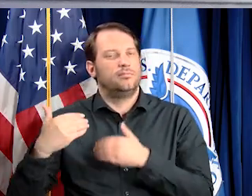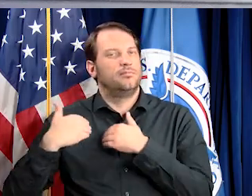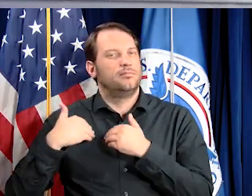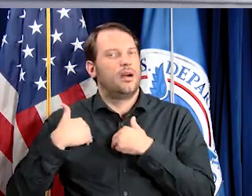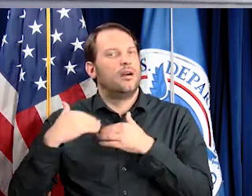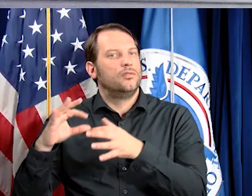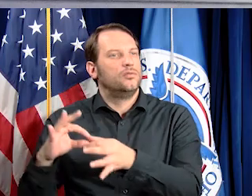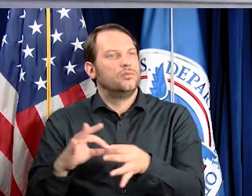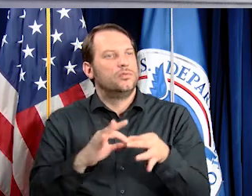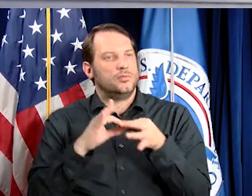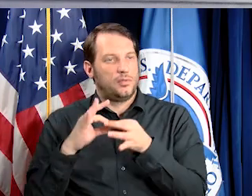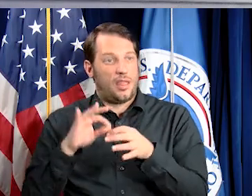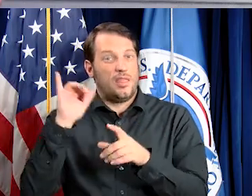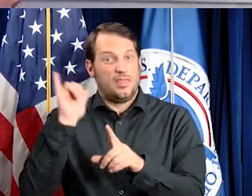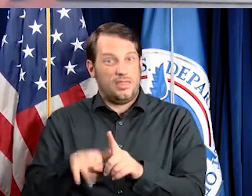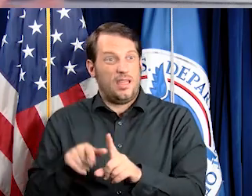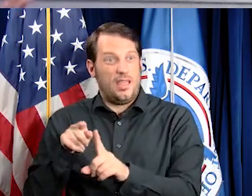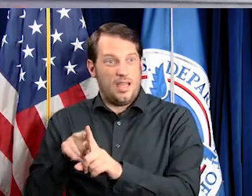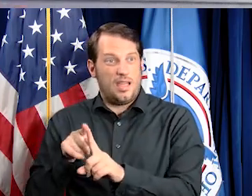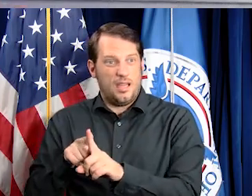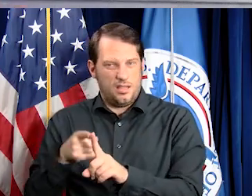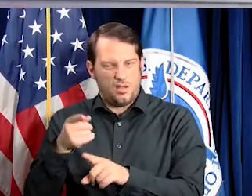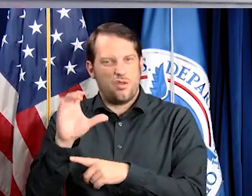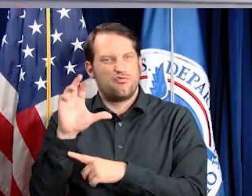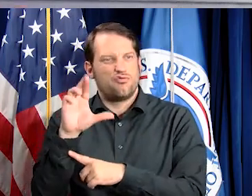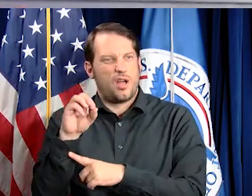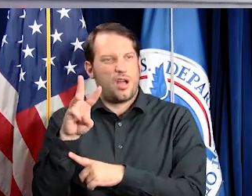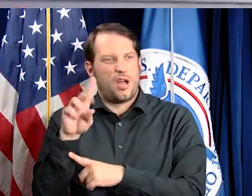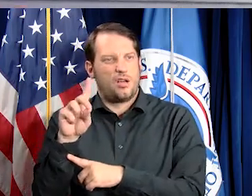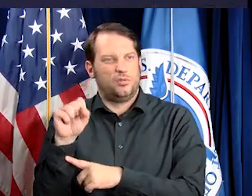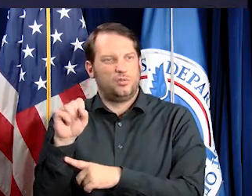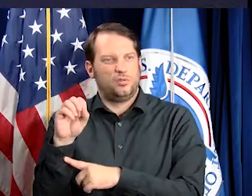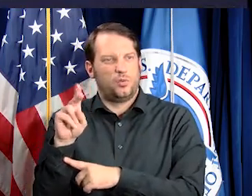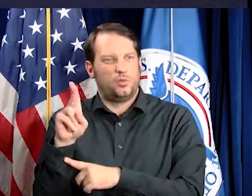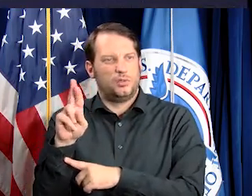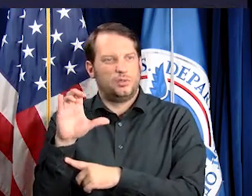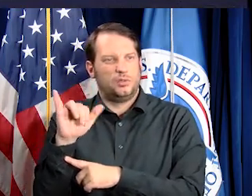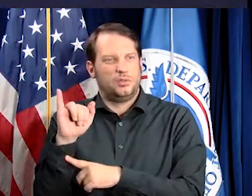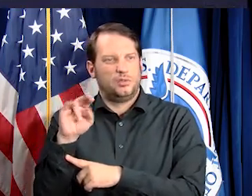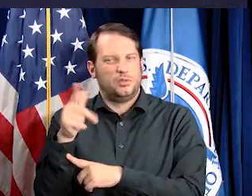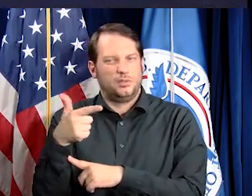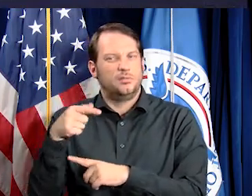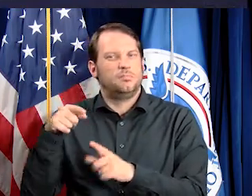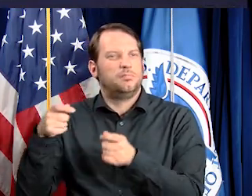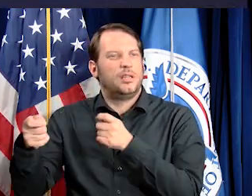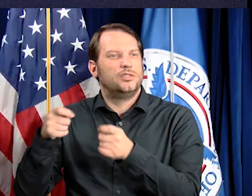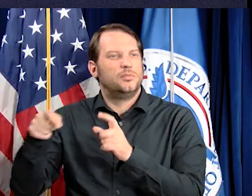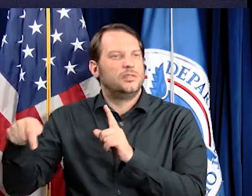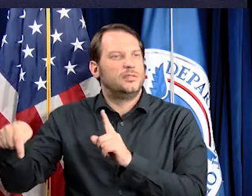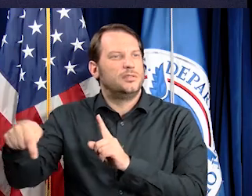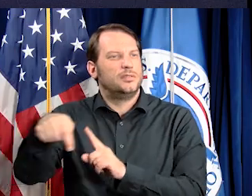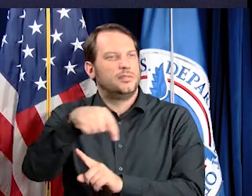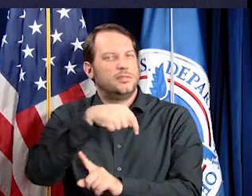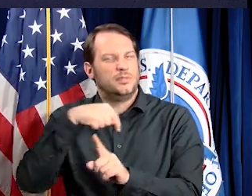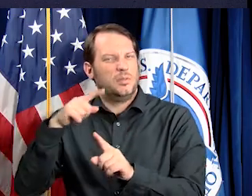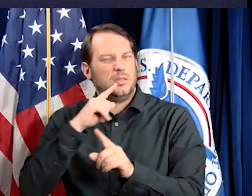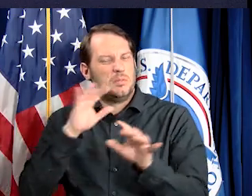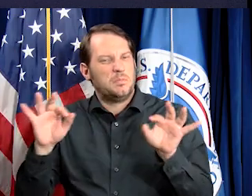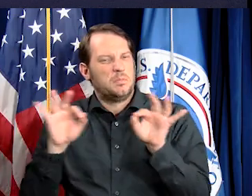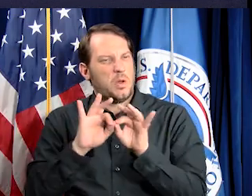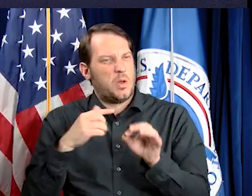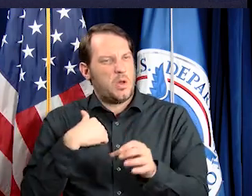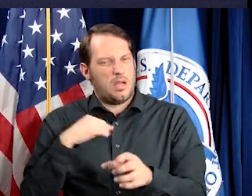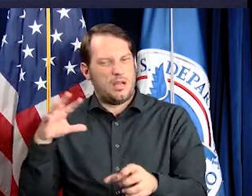some ways crowdsourcing the effort of emergency management. It's amazing to be at the NRCC because it's all